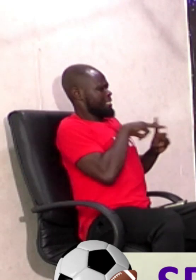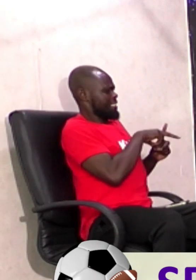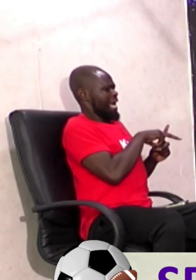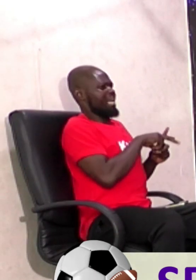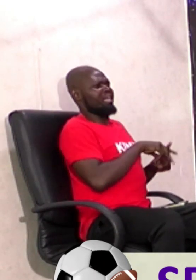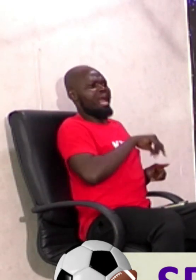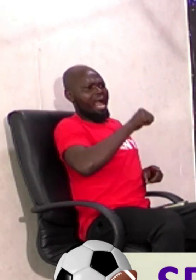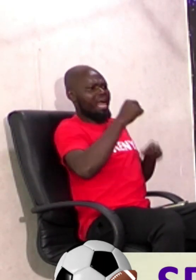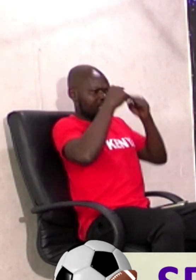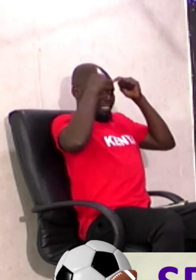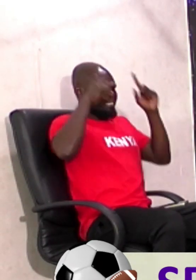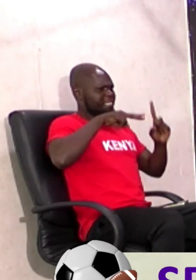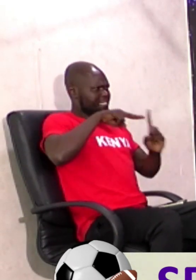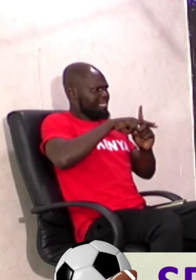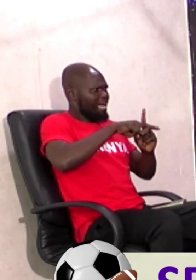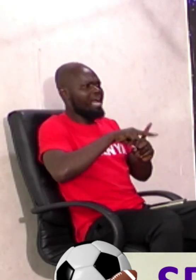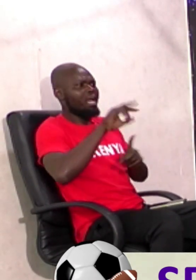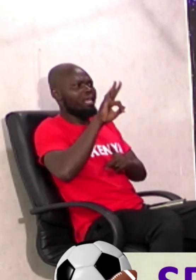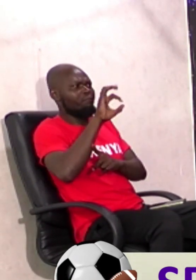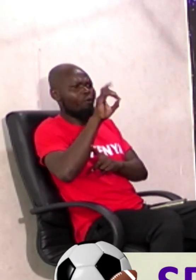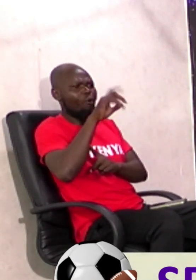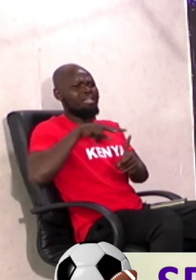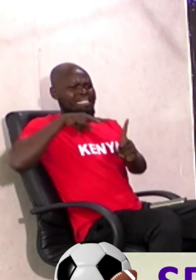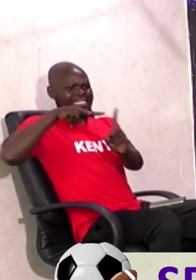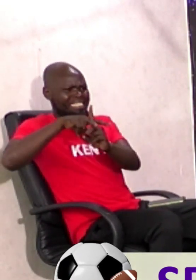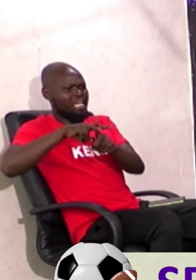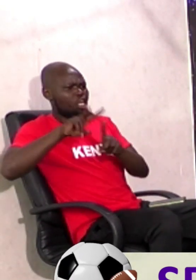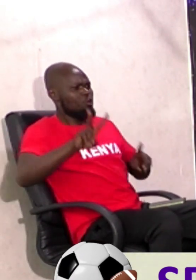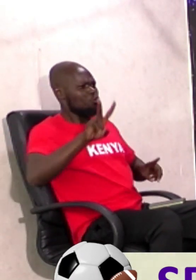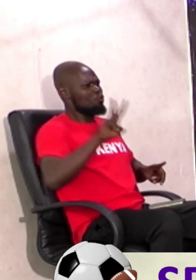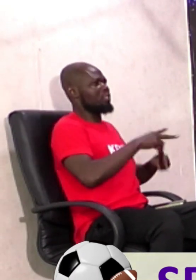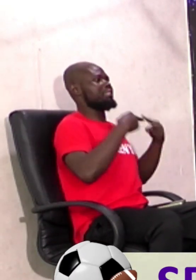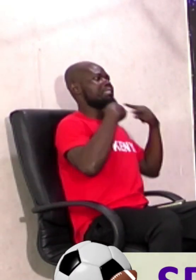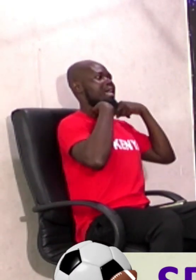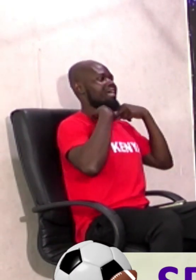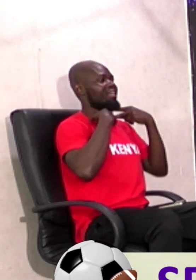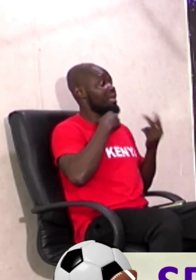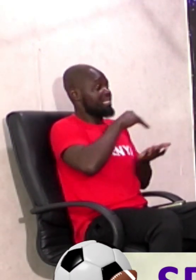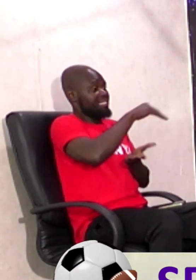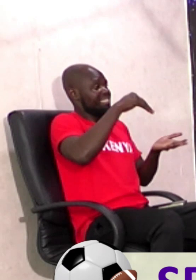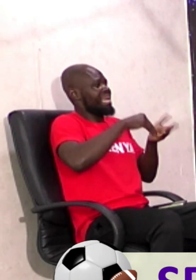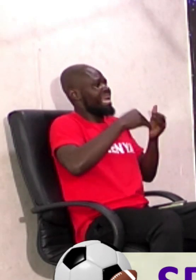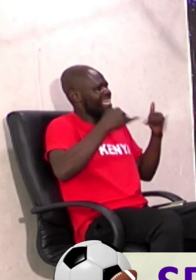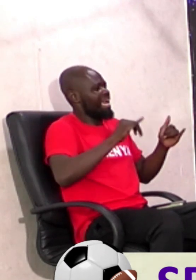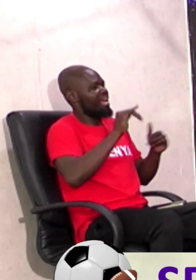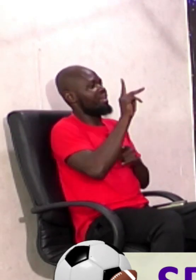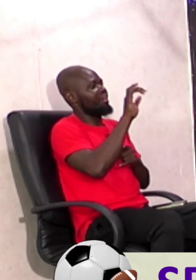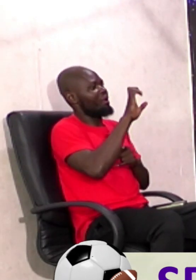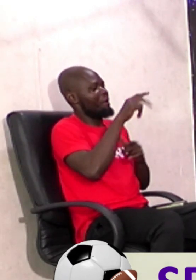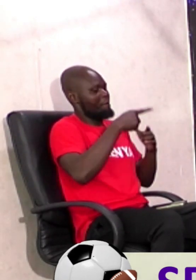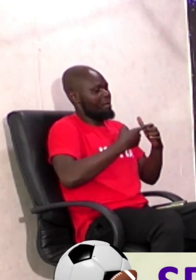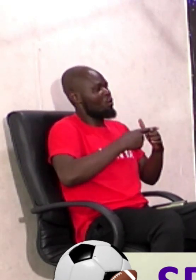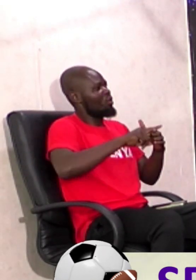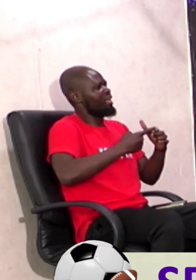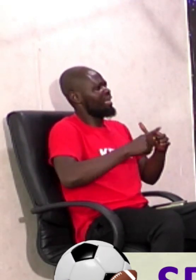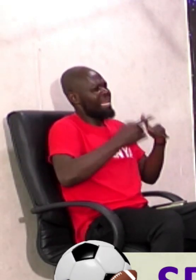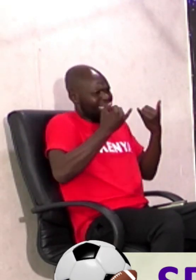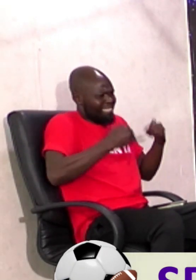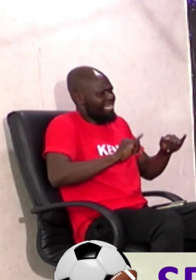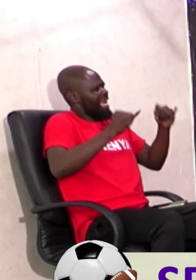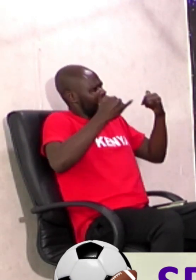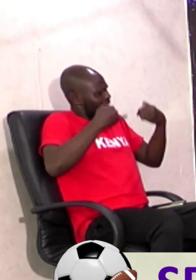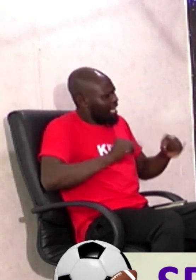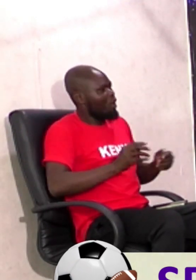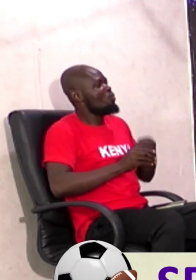And Tottenham know very well the tactics of Haaland, how he plays, so that's why they were able to man